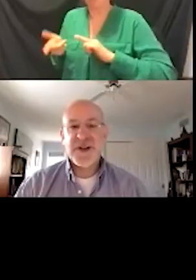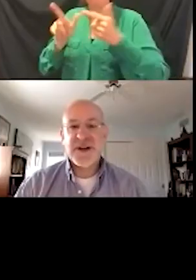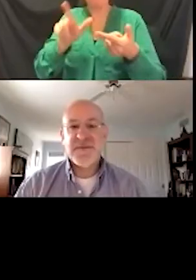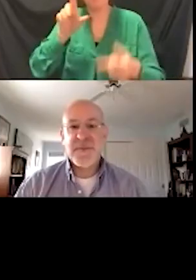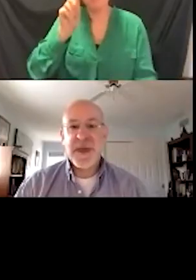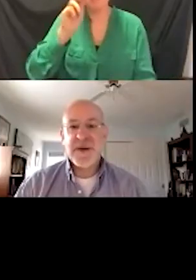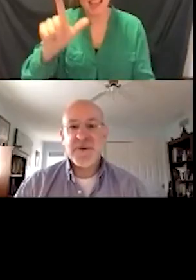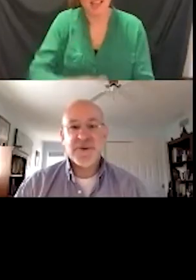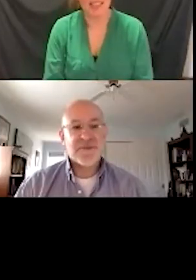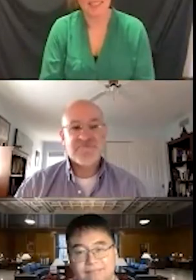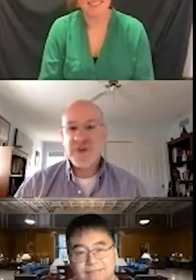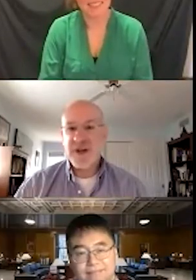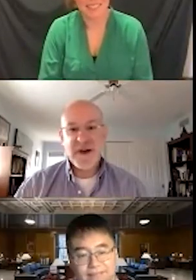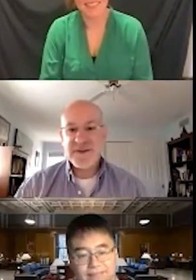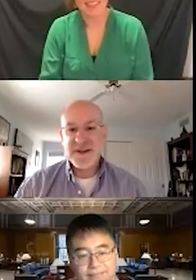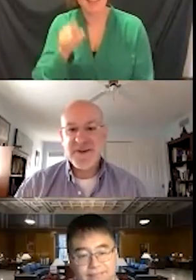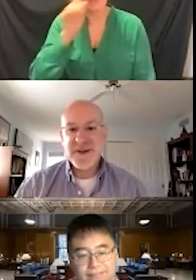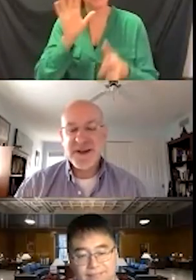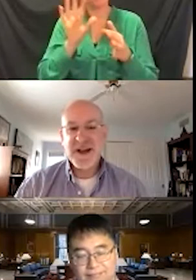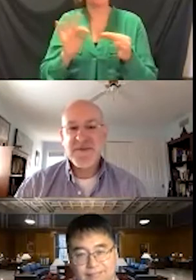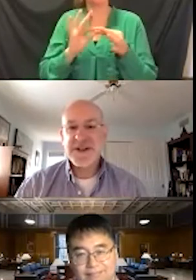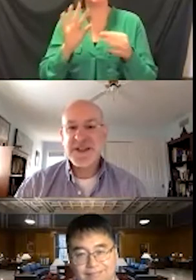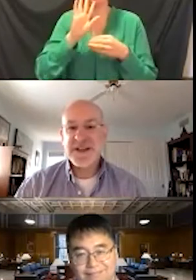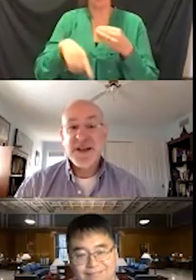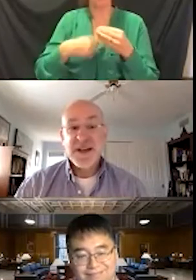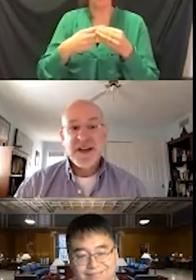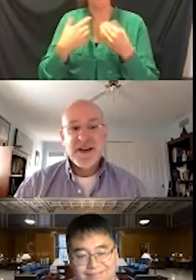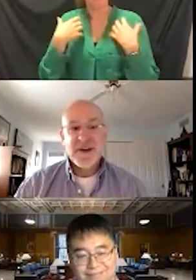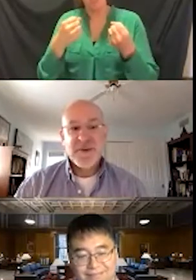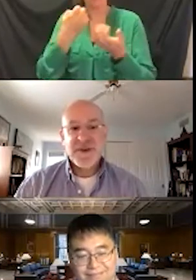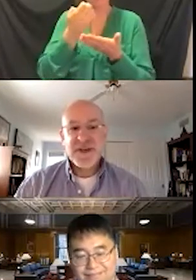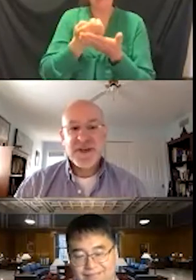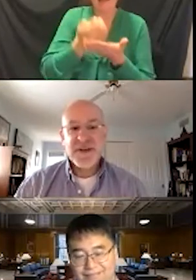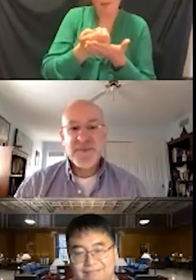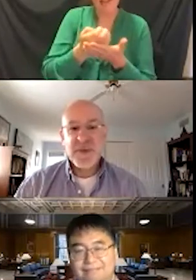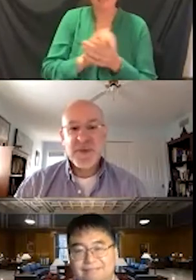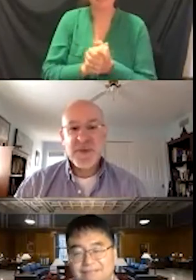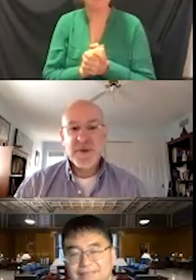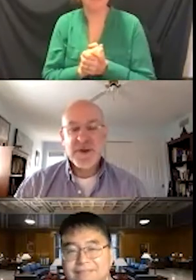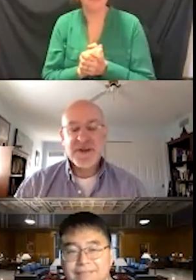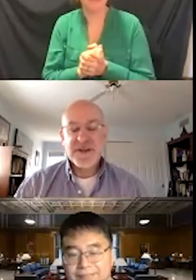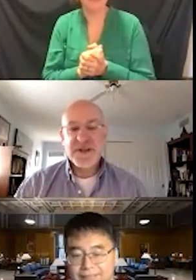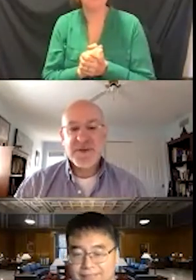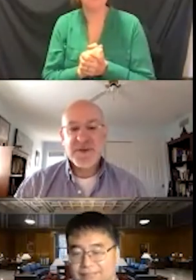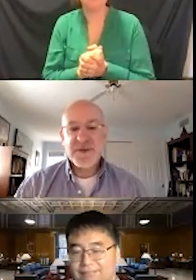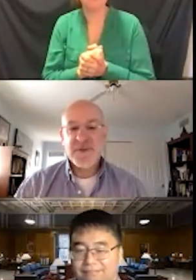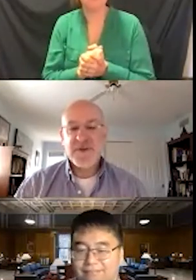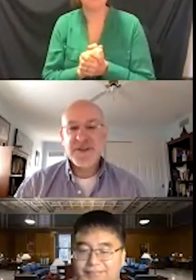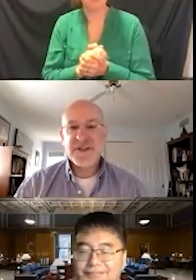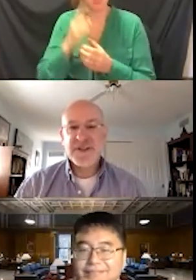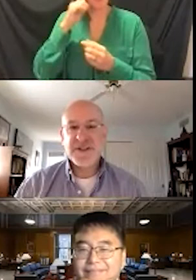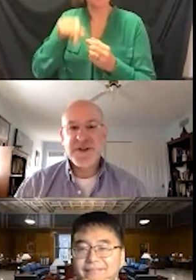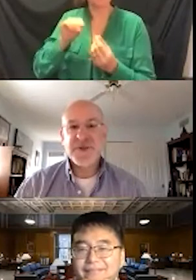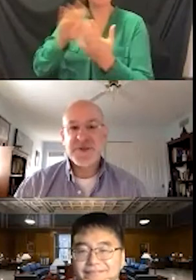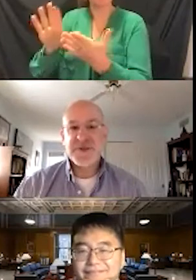Daniel, who will talk about health economics. And hopefully, I think this is an approach that a number of